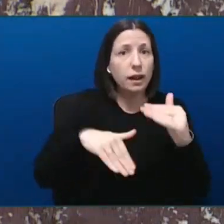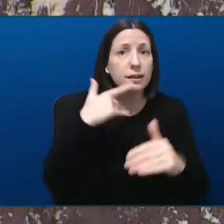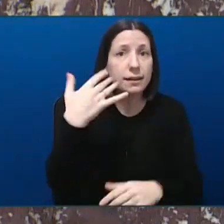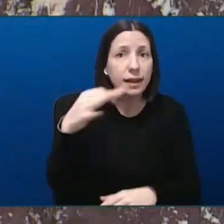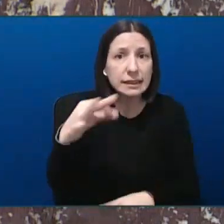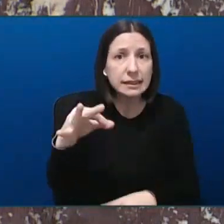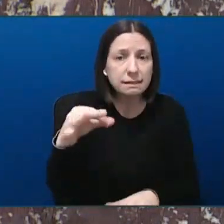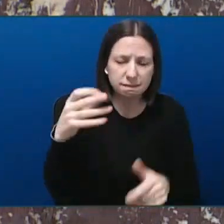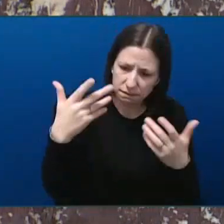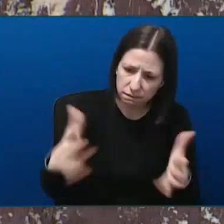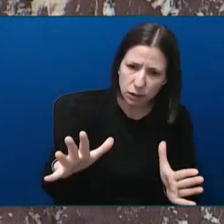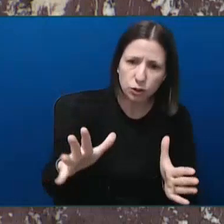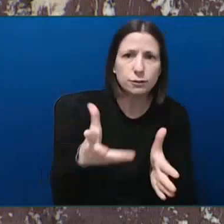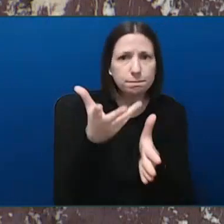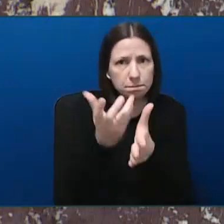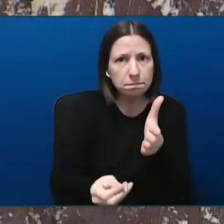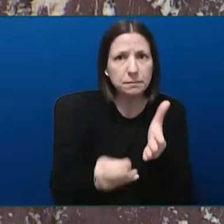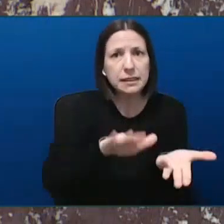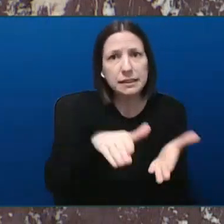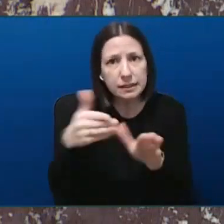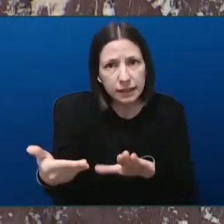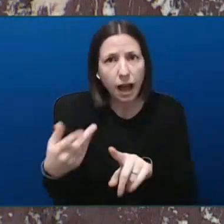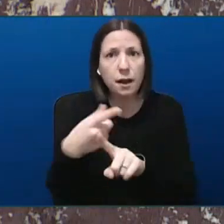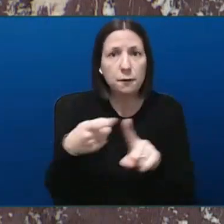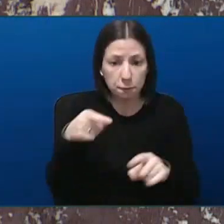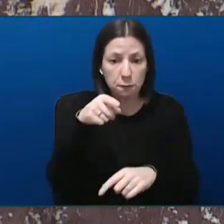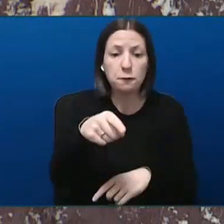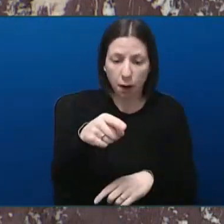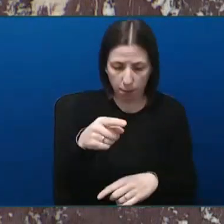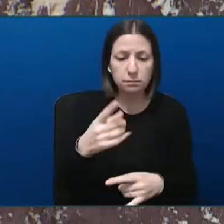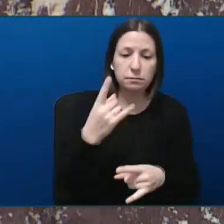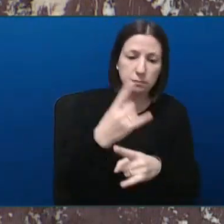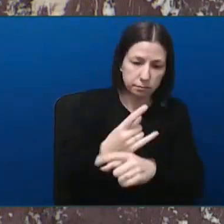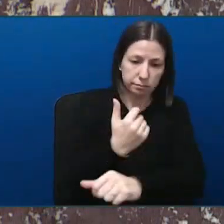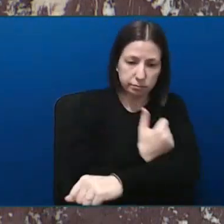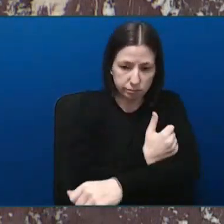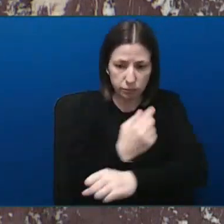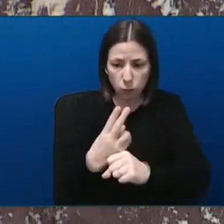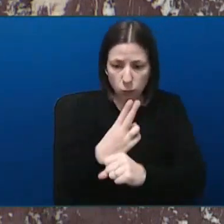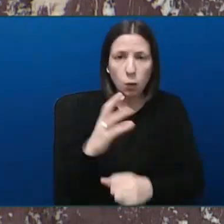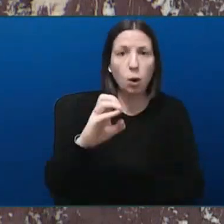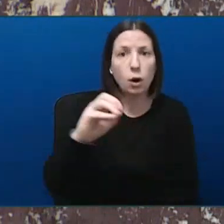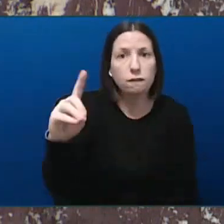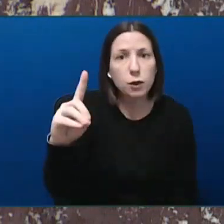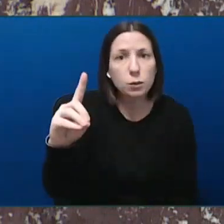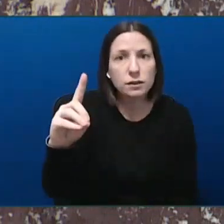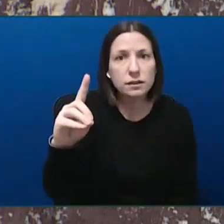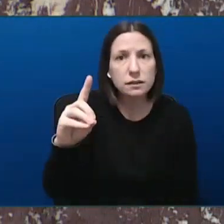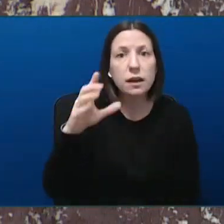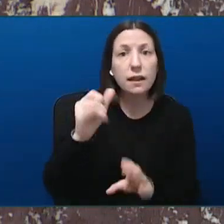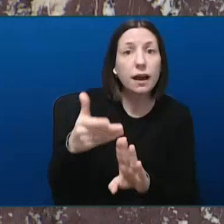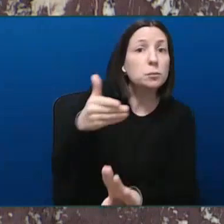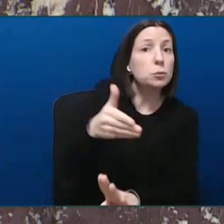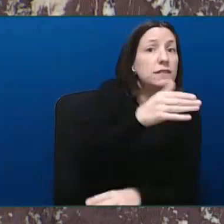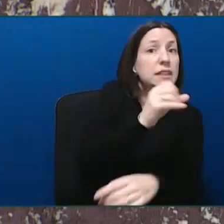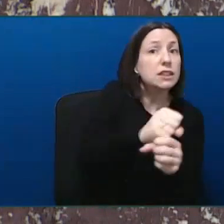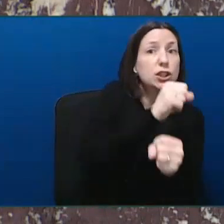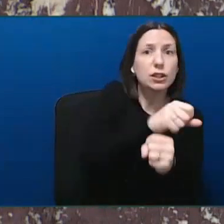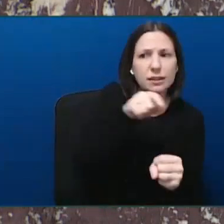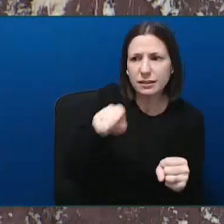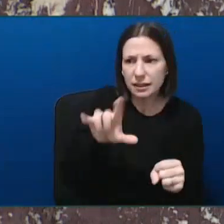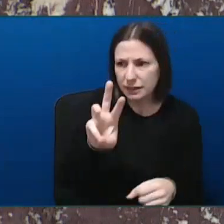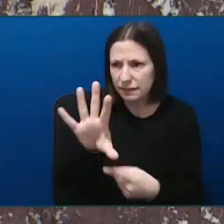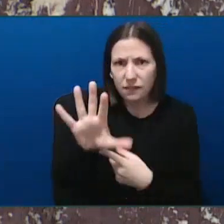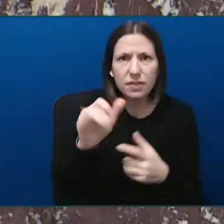died from substance use overdoses. That's more than double in the previous years. So parents like Bob